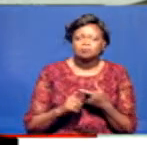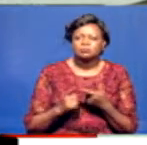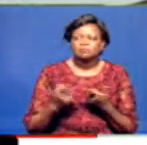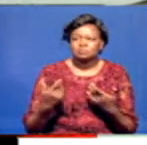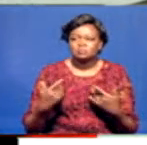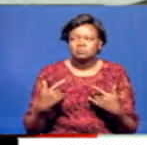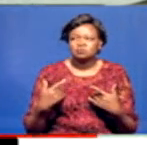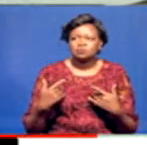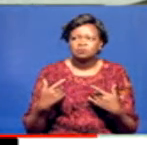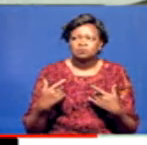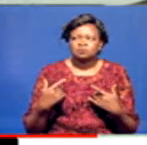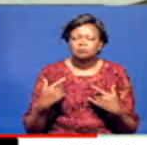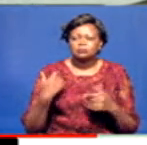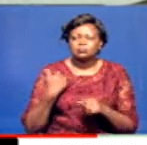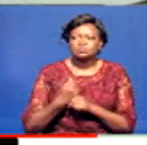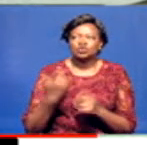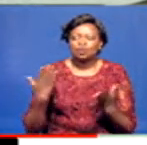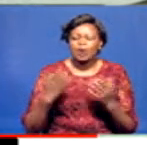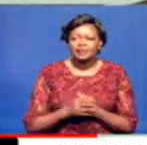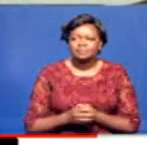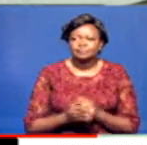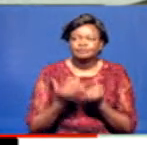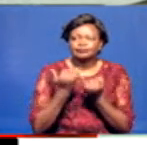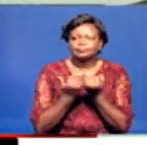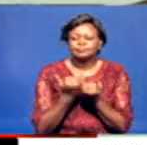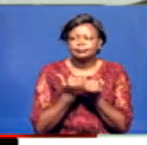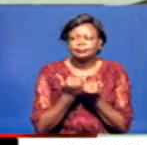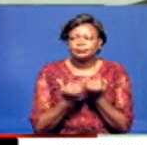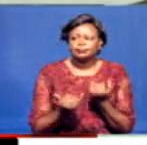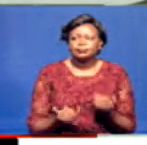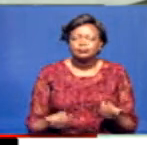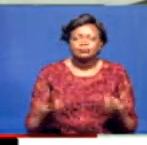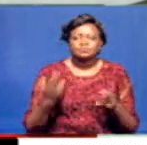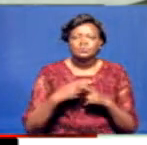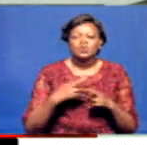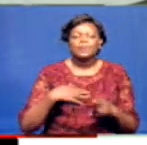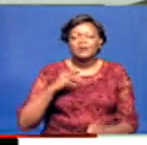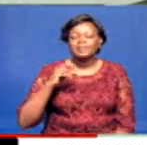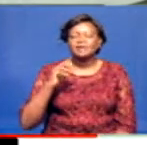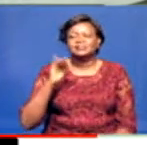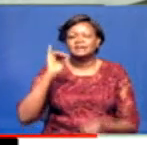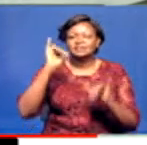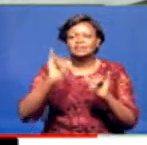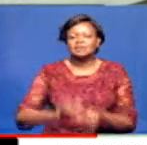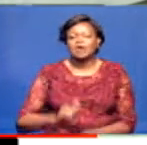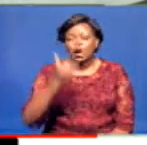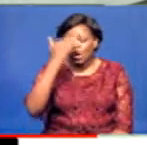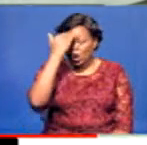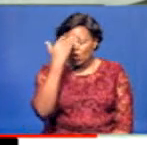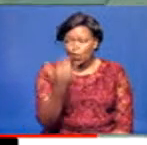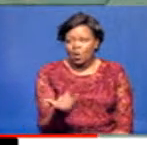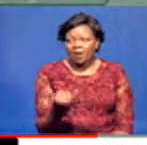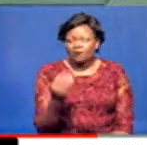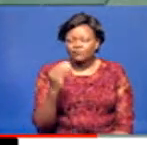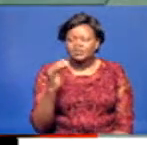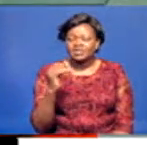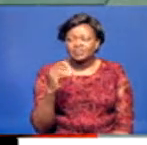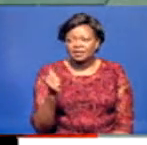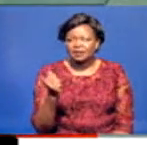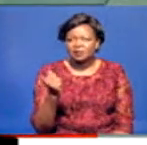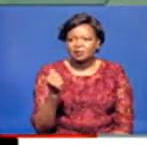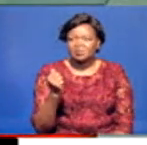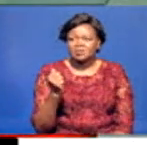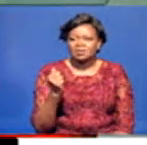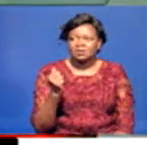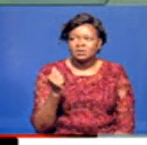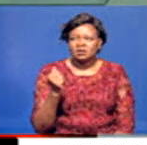will be held this coming Saturday. Well, I'm Richard Munga. Don't go too fast. Cynthia Nyamai is on the other side of the studio, of course, as